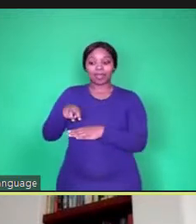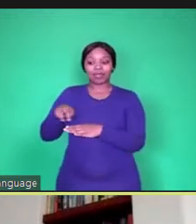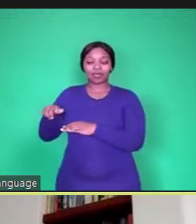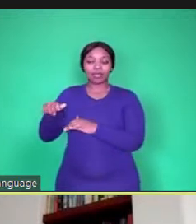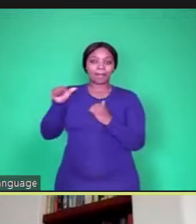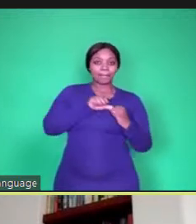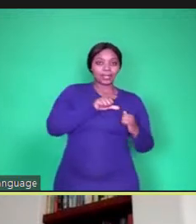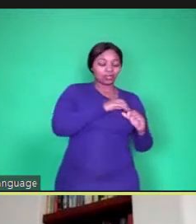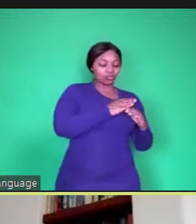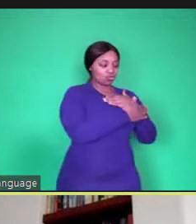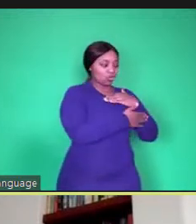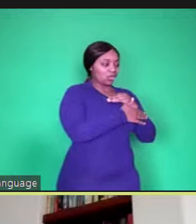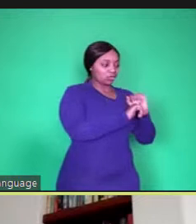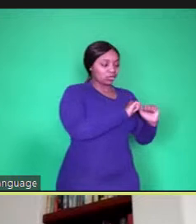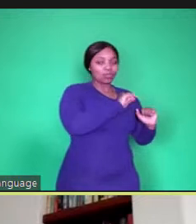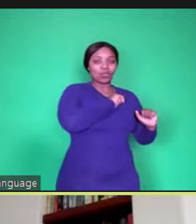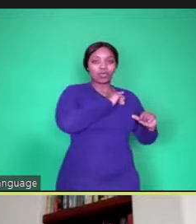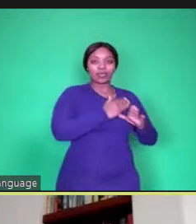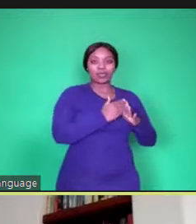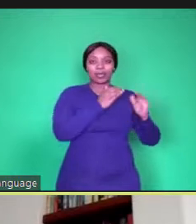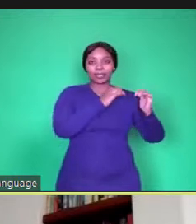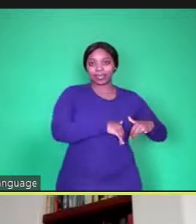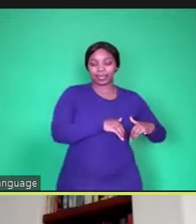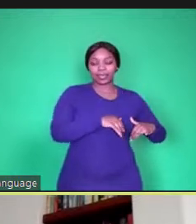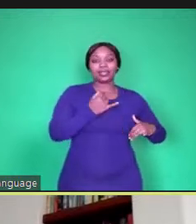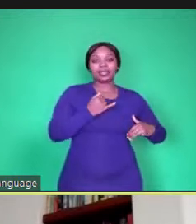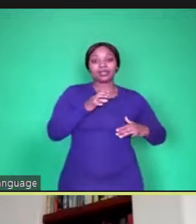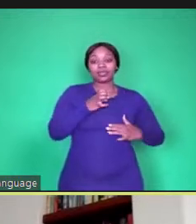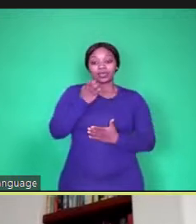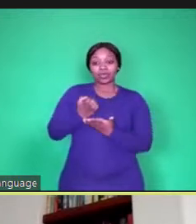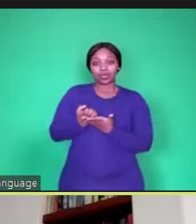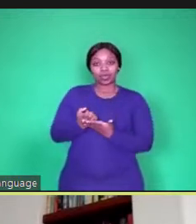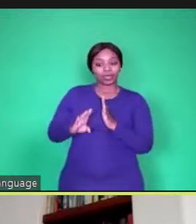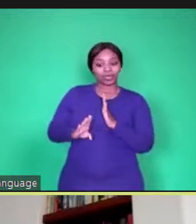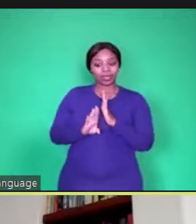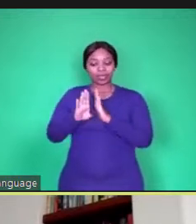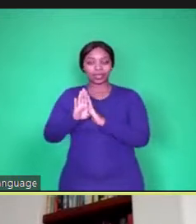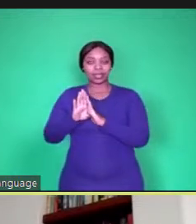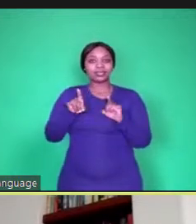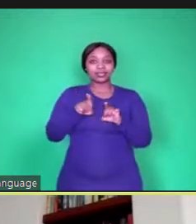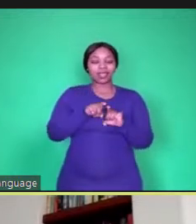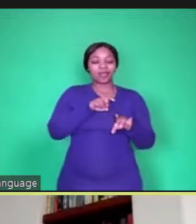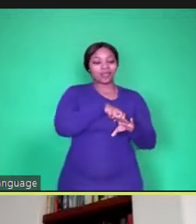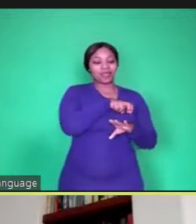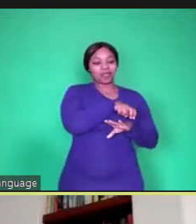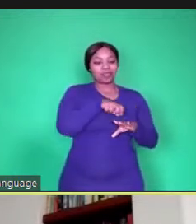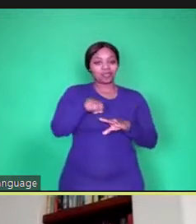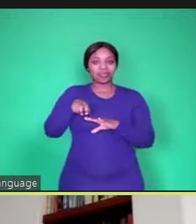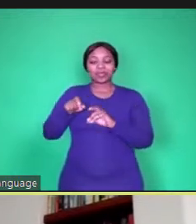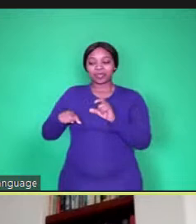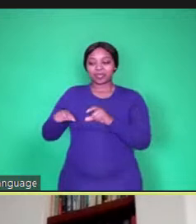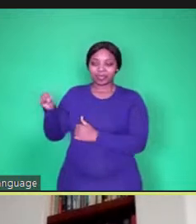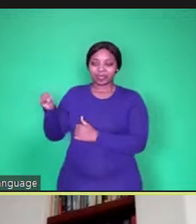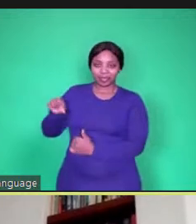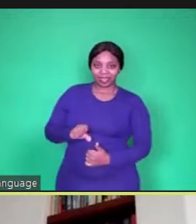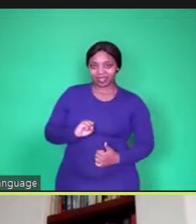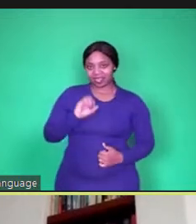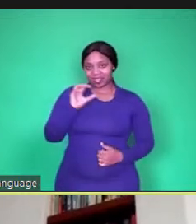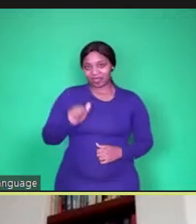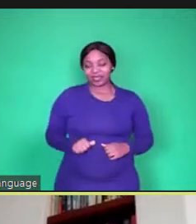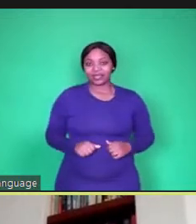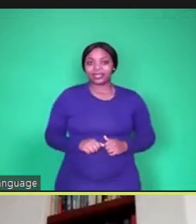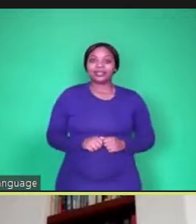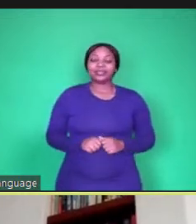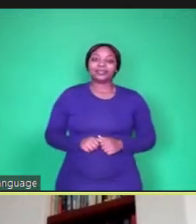And then as the economy started to recover, so labor migration rates then start to increase. So the measure of